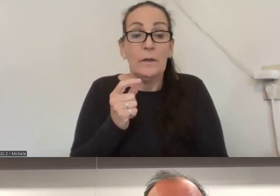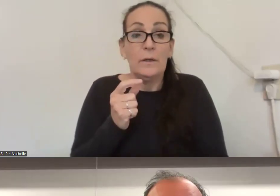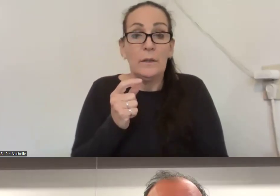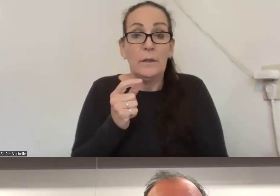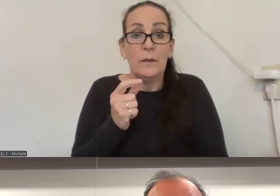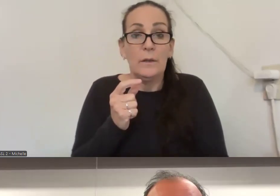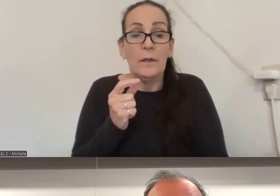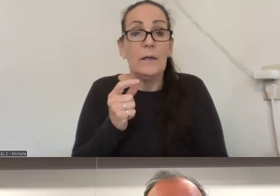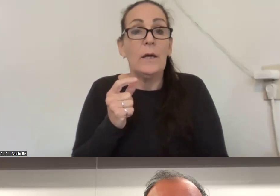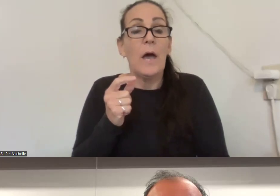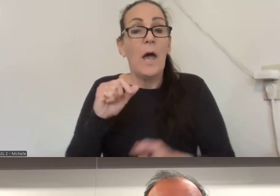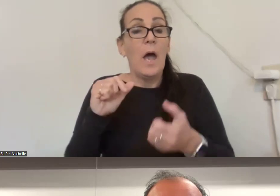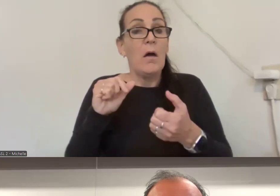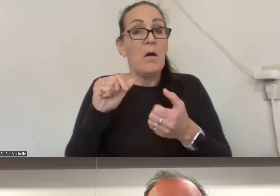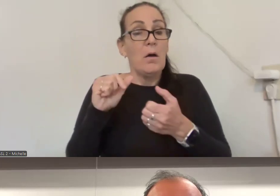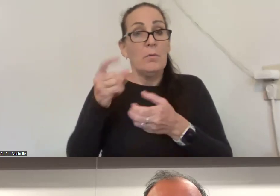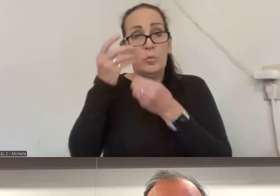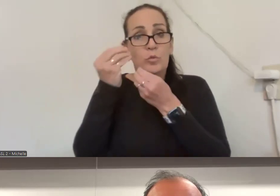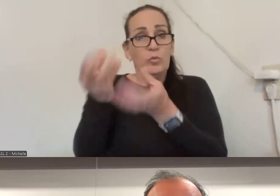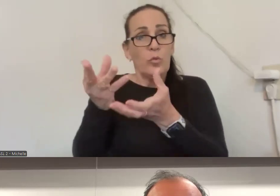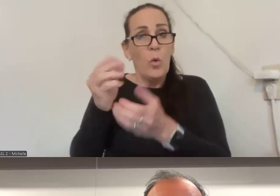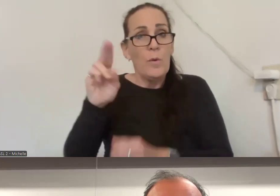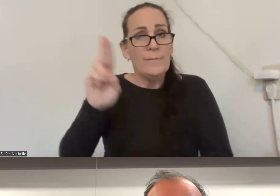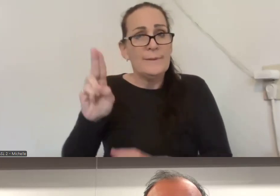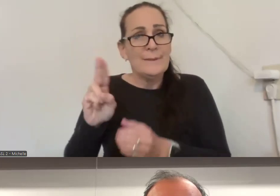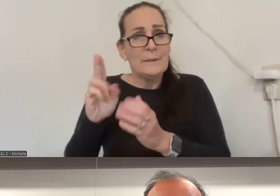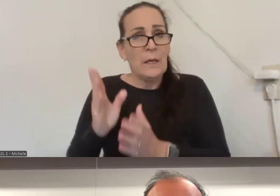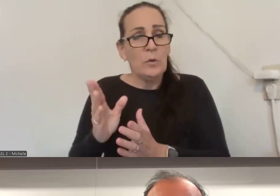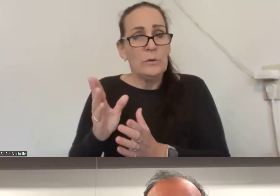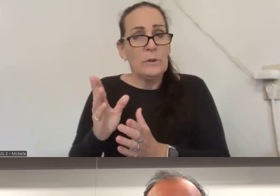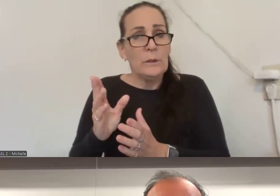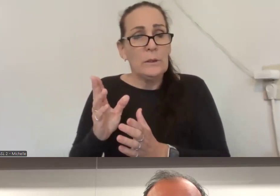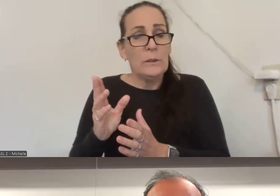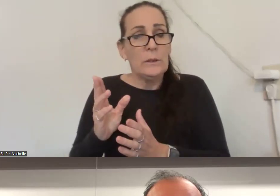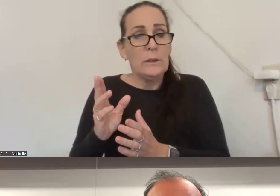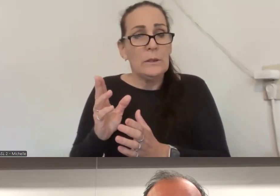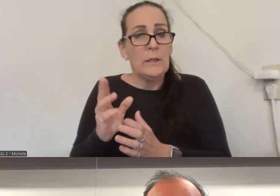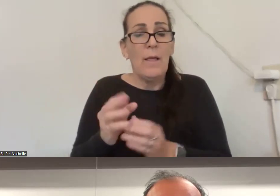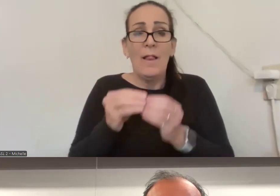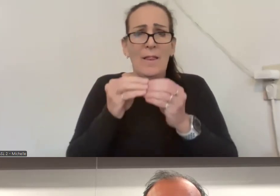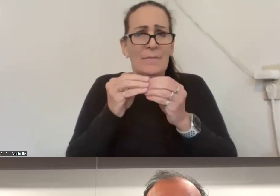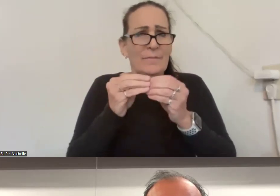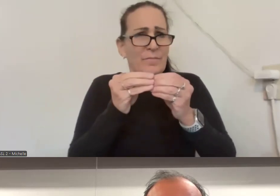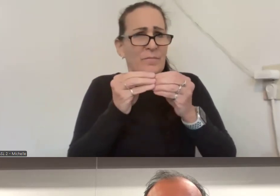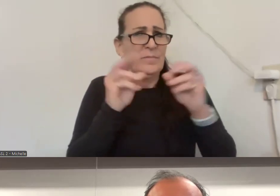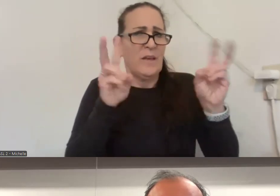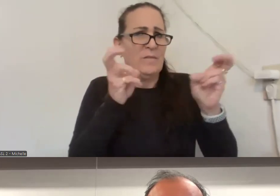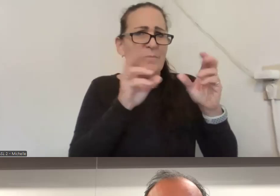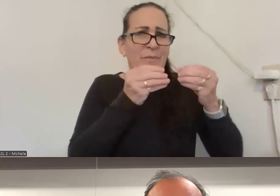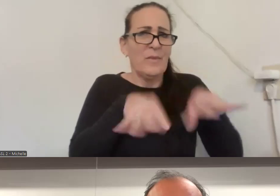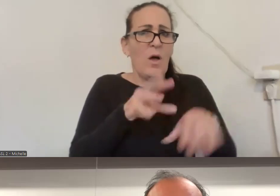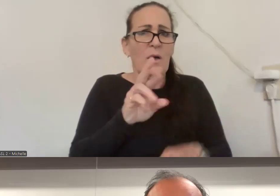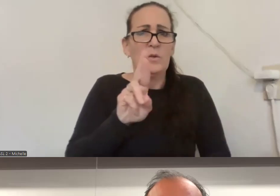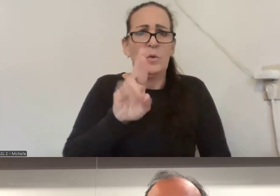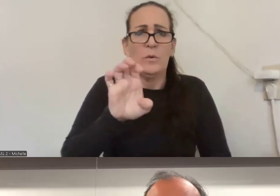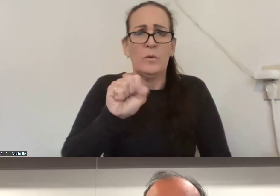to the secretary around the loss of respite community support